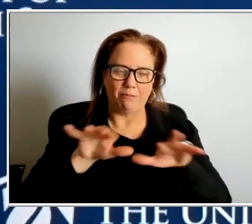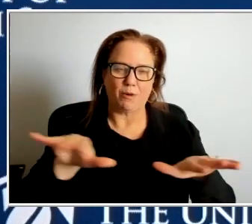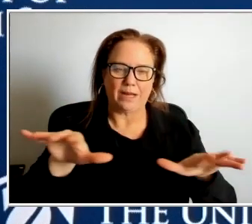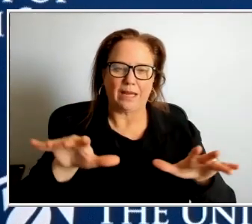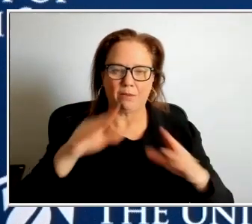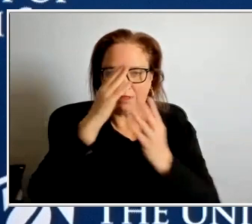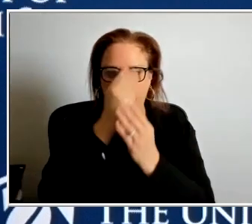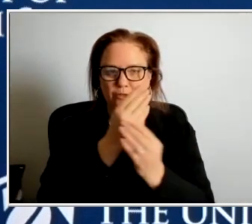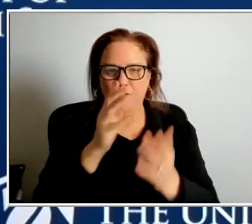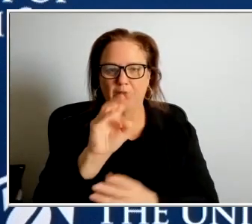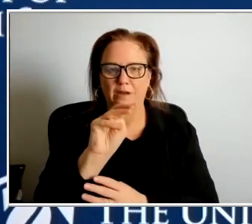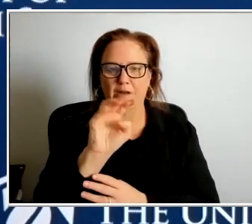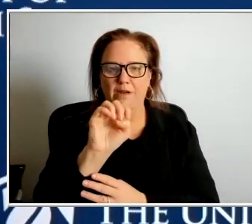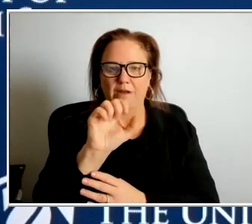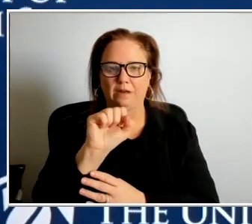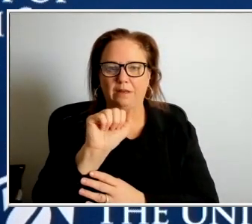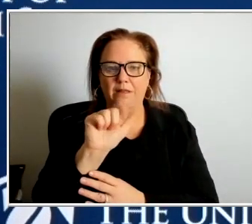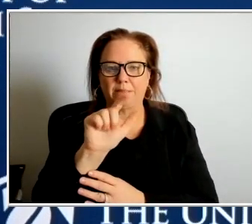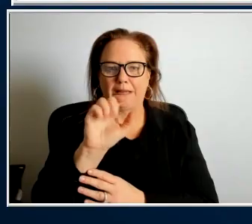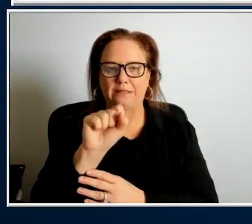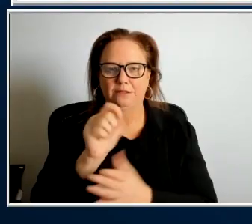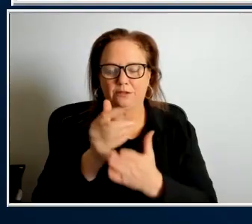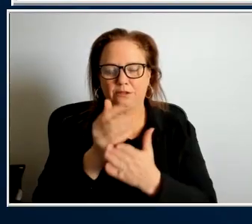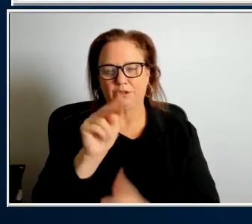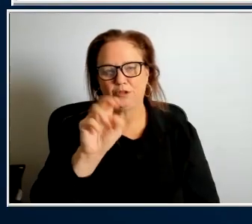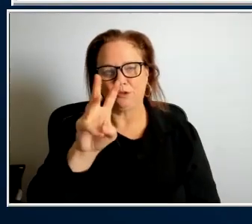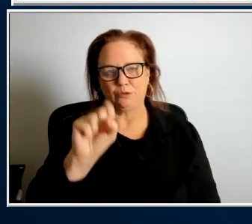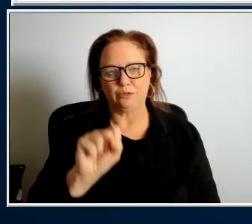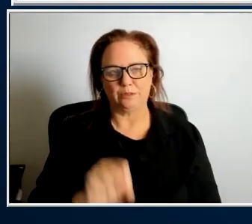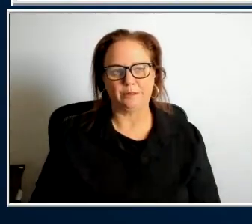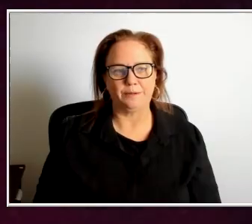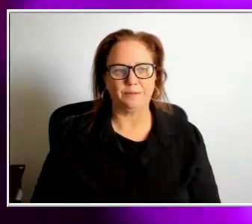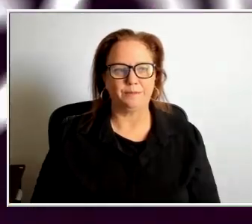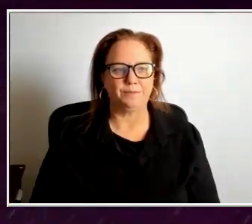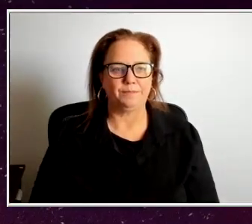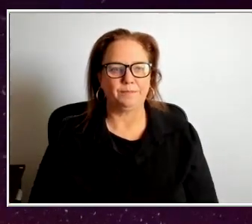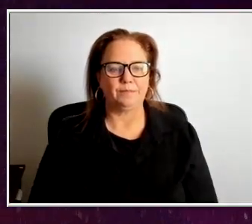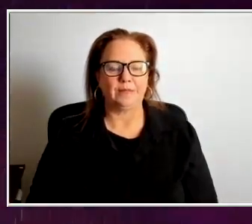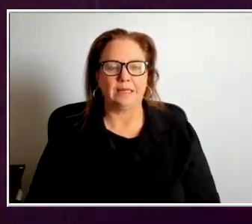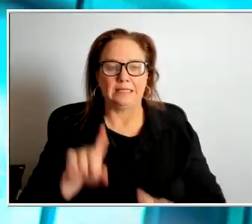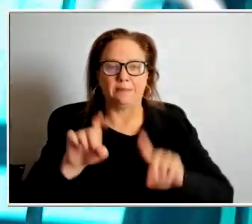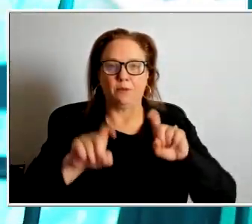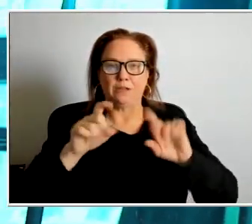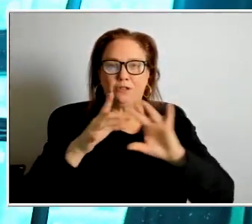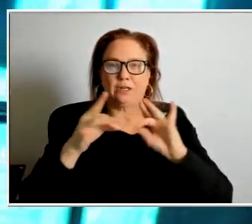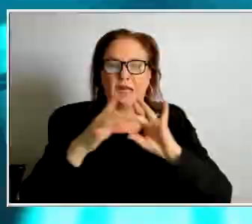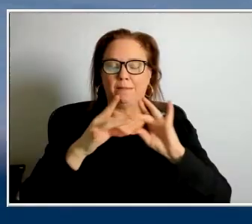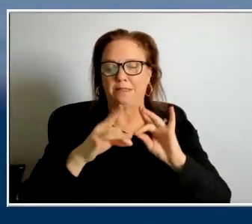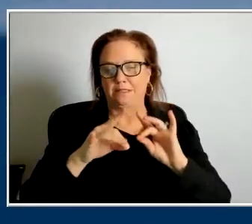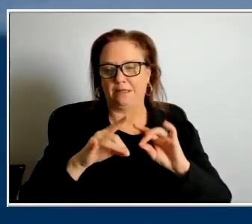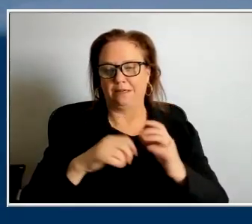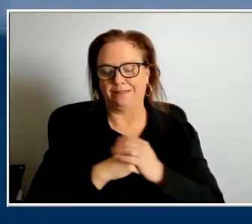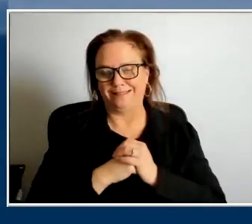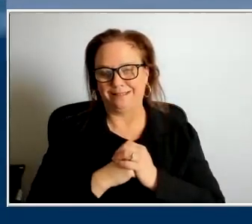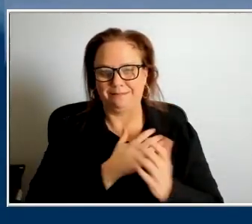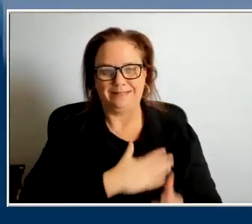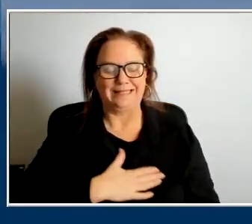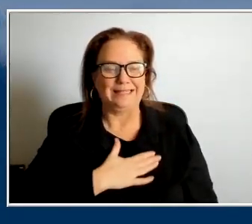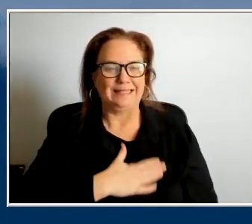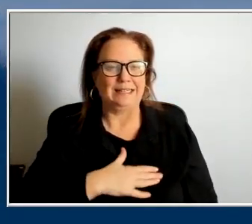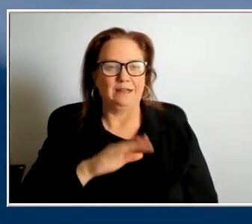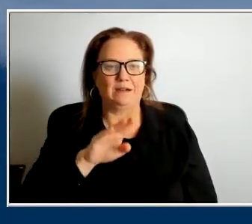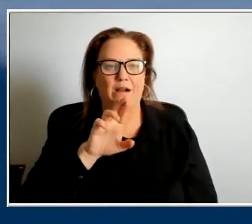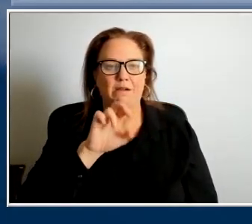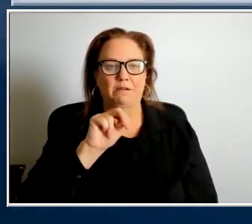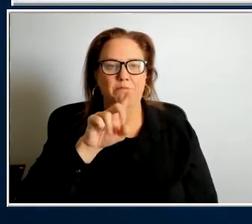updated on the measles news as well. All right, Huck, thank you so much. Let's get to some questions and comments from our viewers. And Brenda,